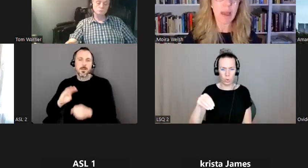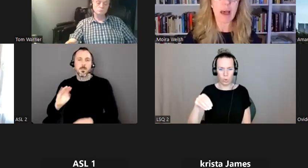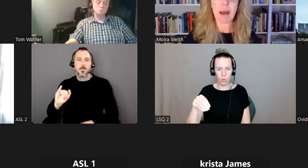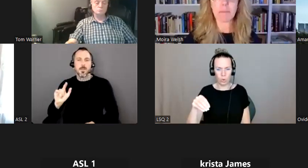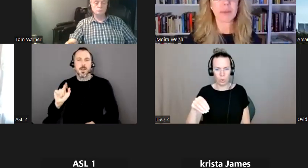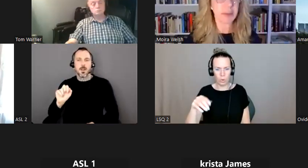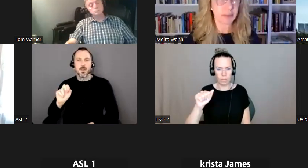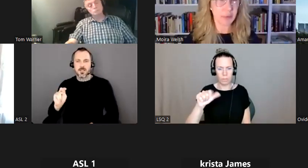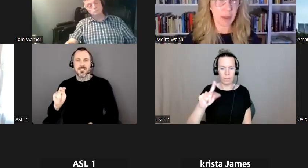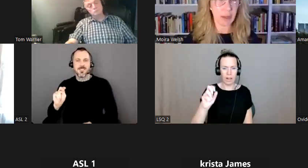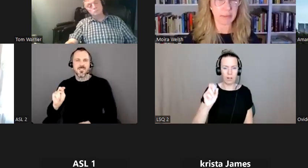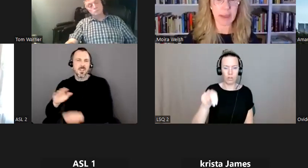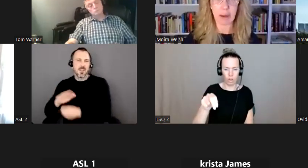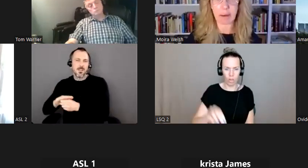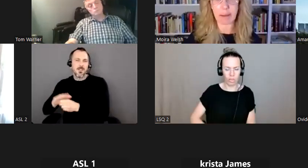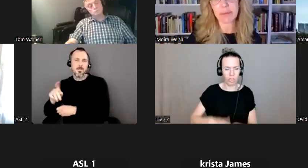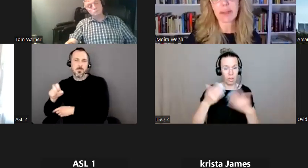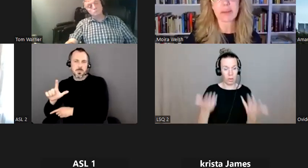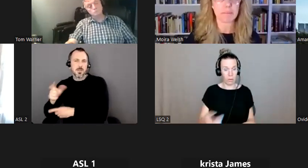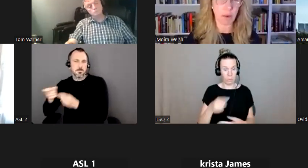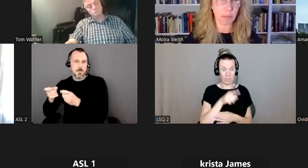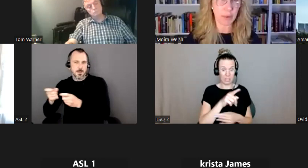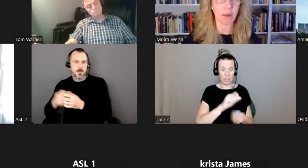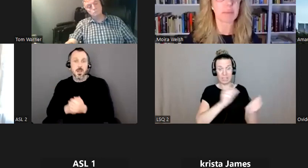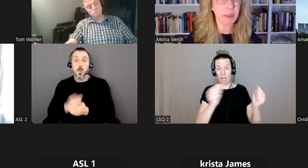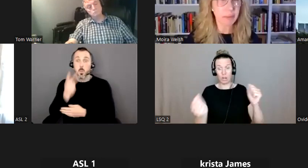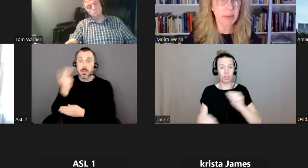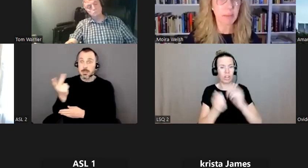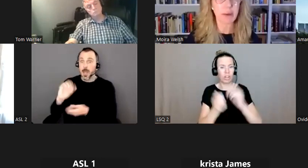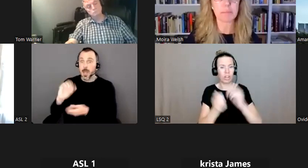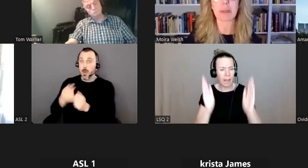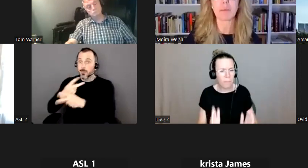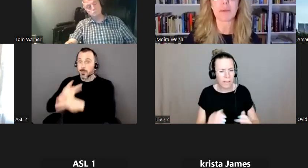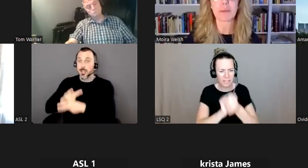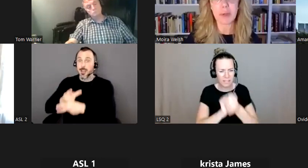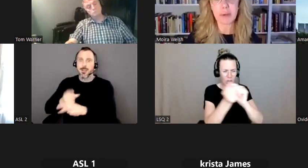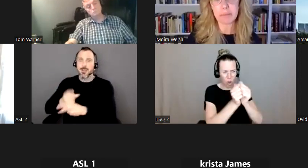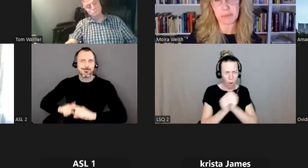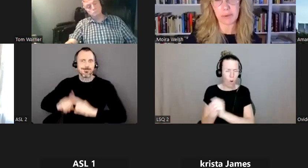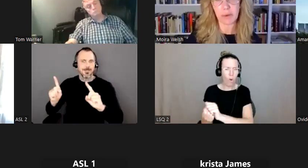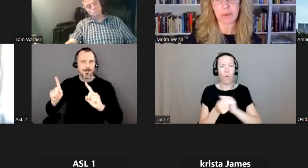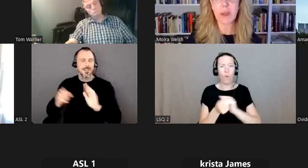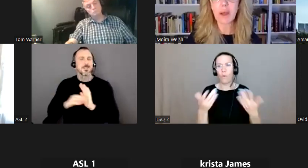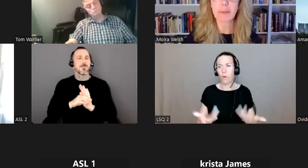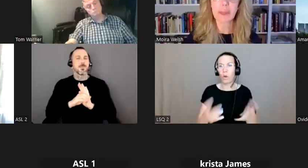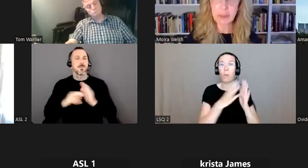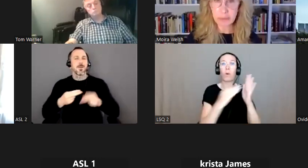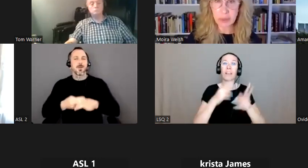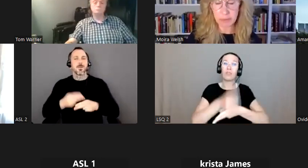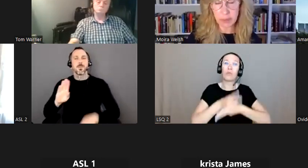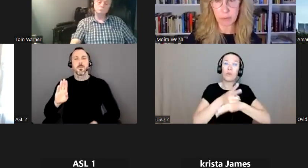home with a different style of care. In this case, the model was called the butterfly model, but it was very much focused on